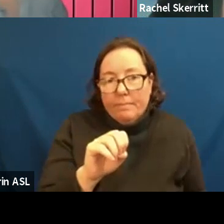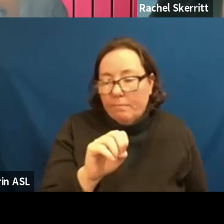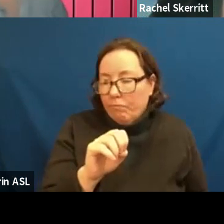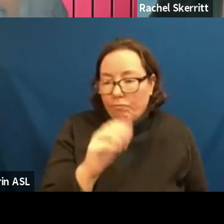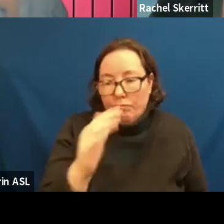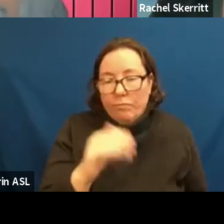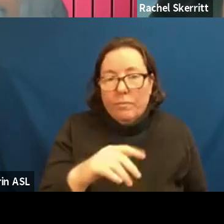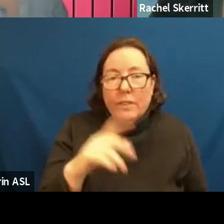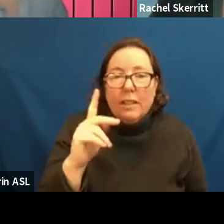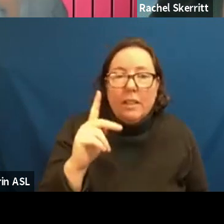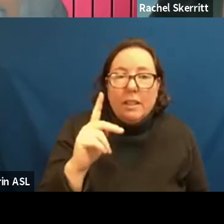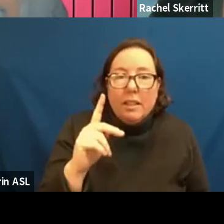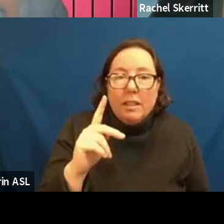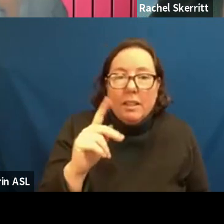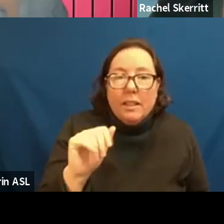Catherine Kilburn.